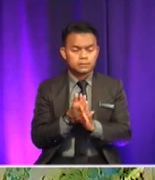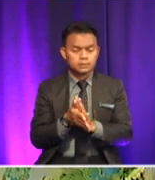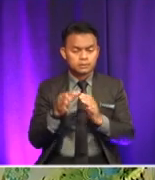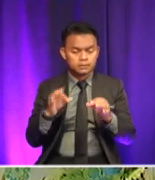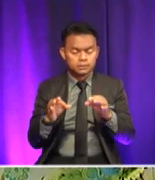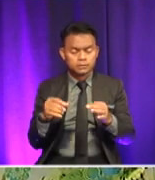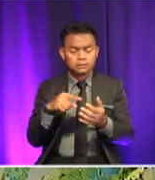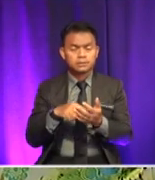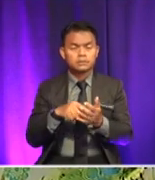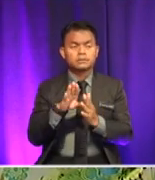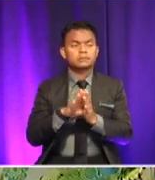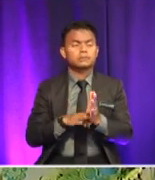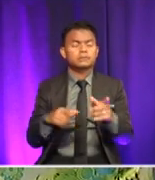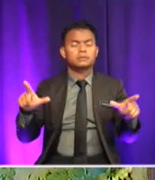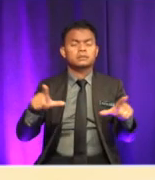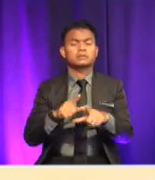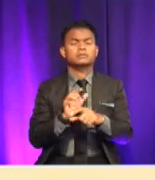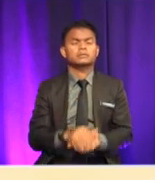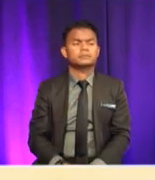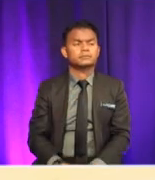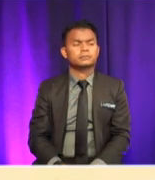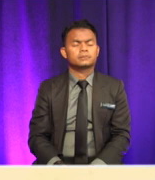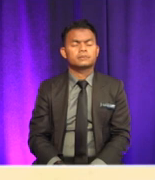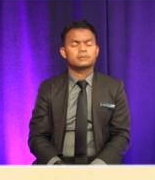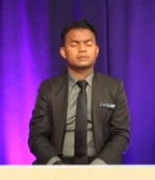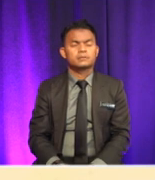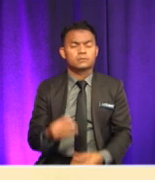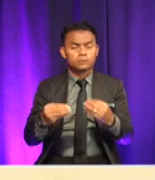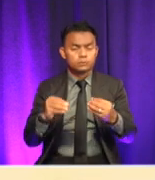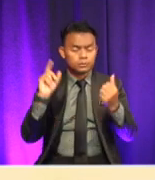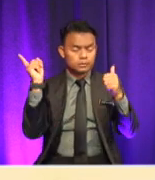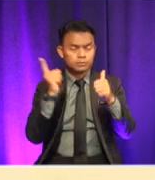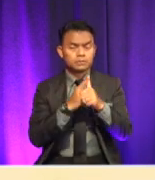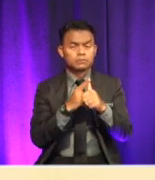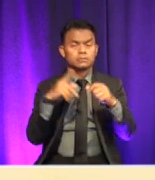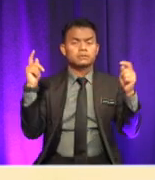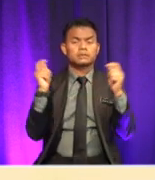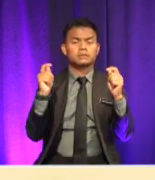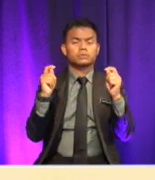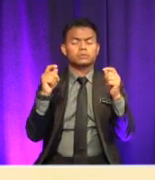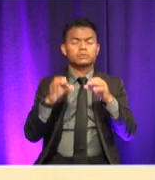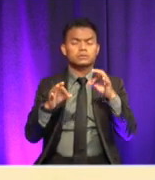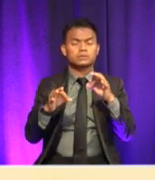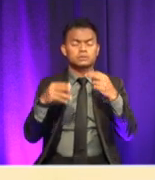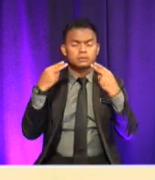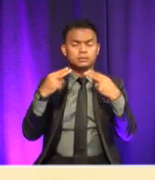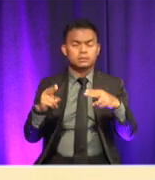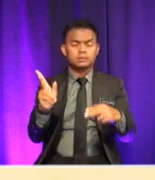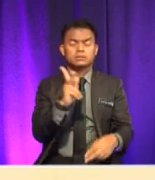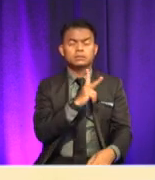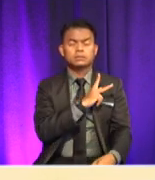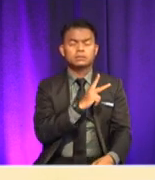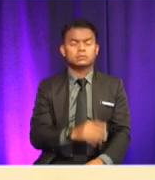So first of all, he's afraid of losing his power. He wants to execute his power. I am the chief rooster. I am the